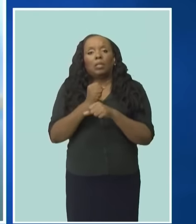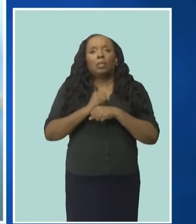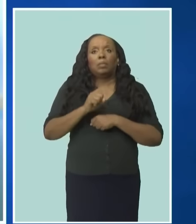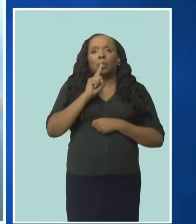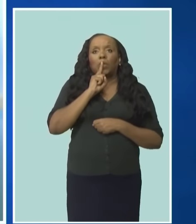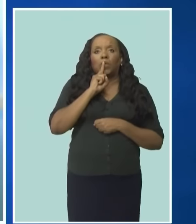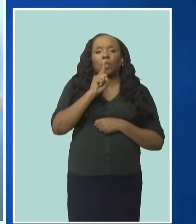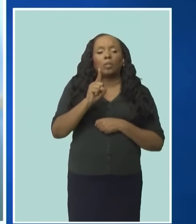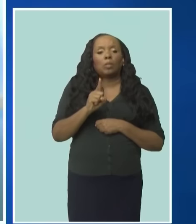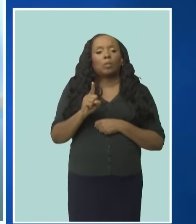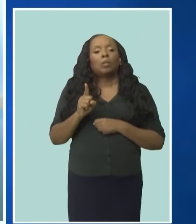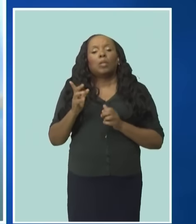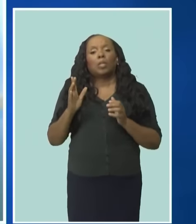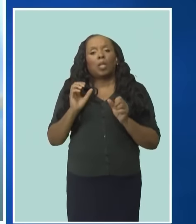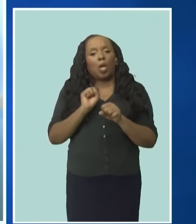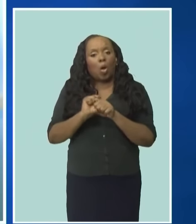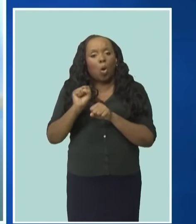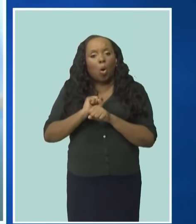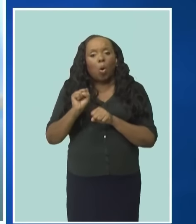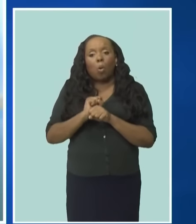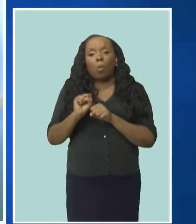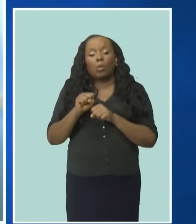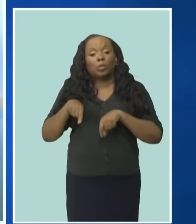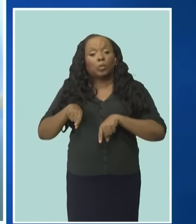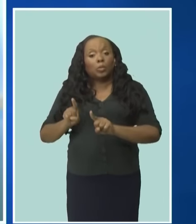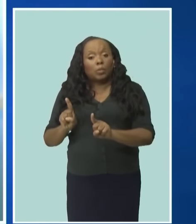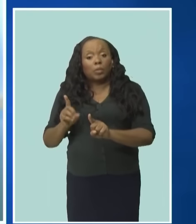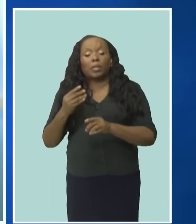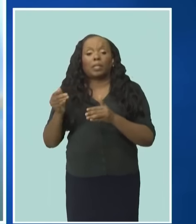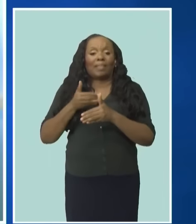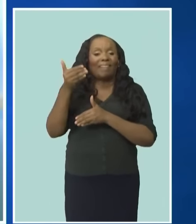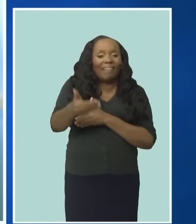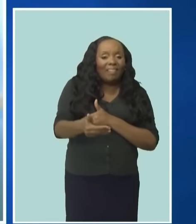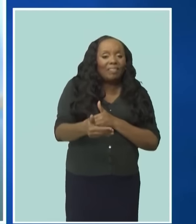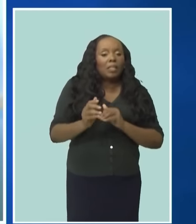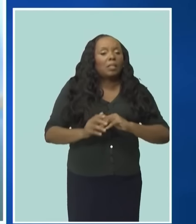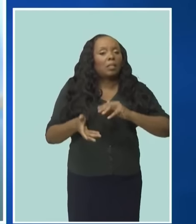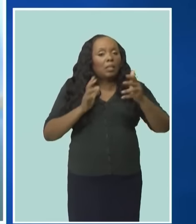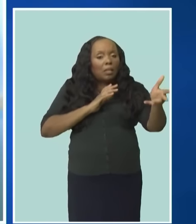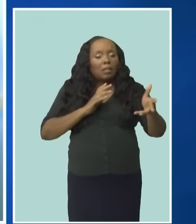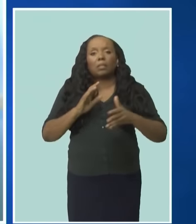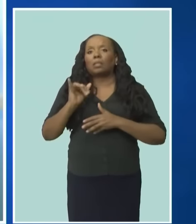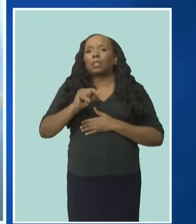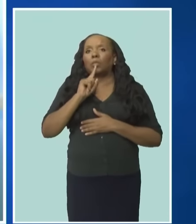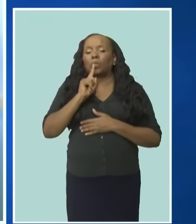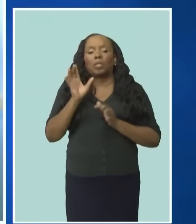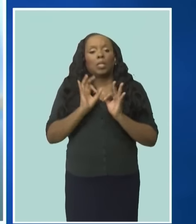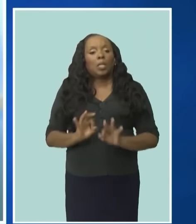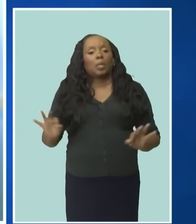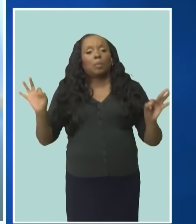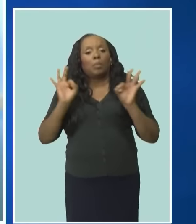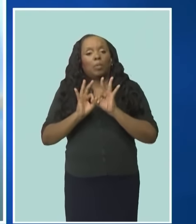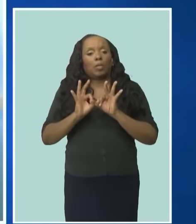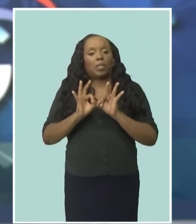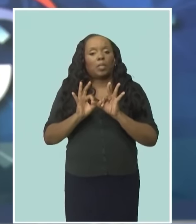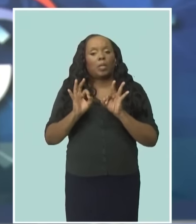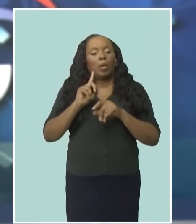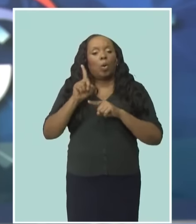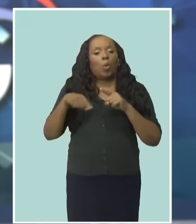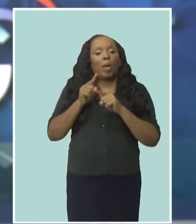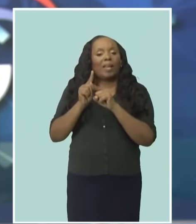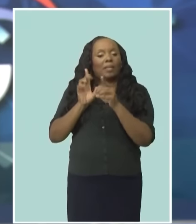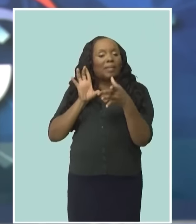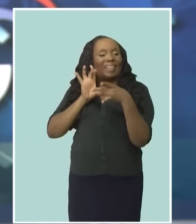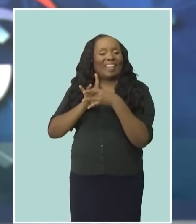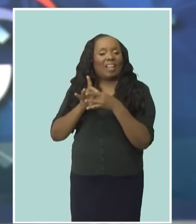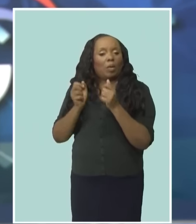they remain operational during and after disaster events, which are increasingly relevant given the impacts of climate change.